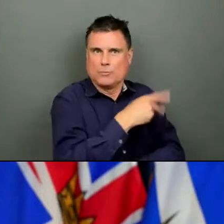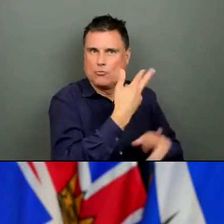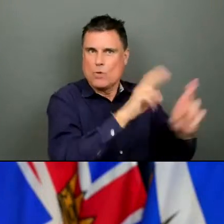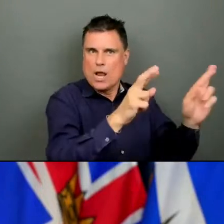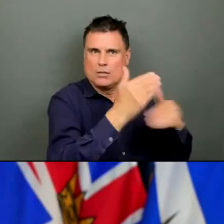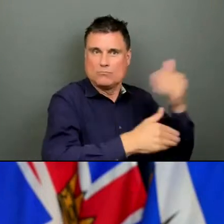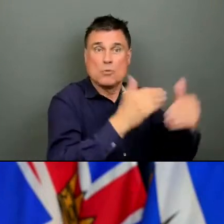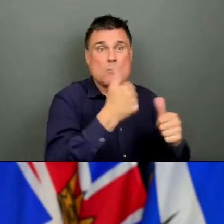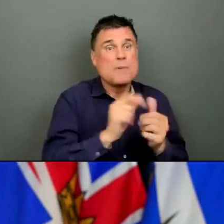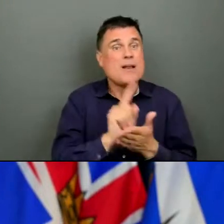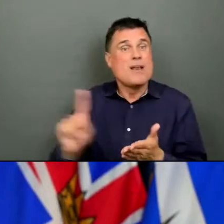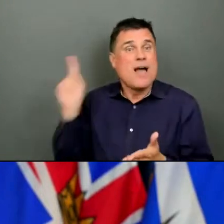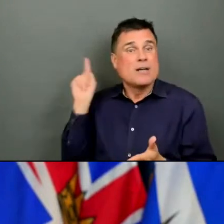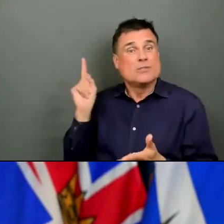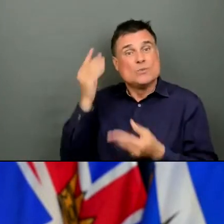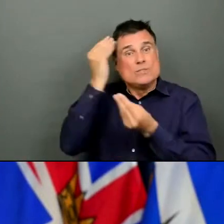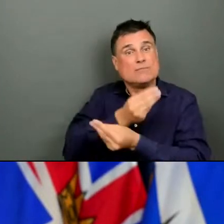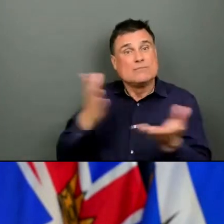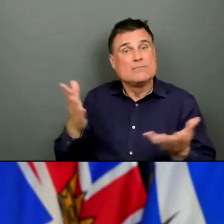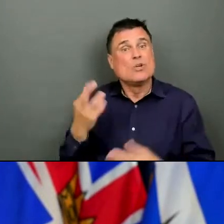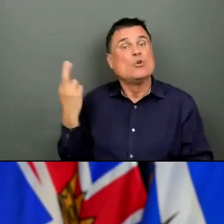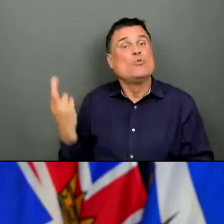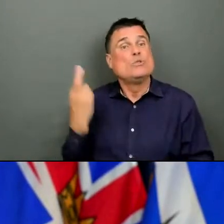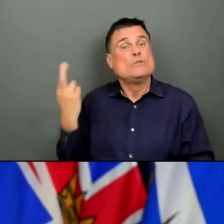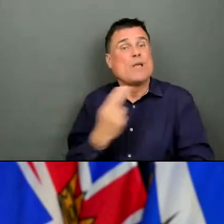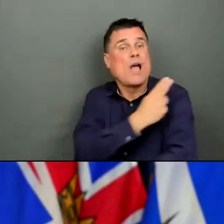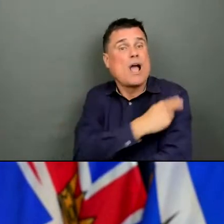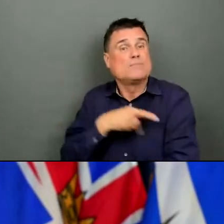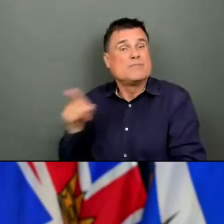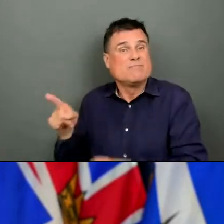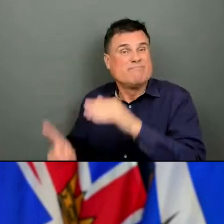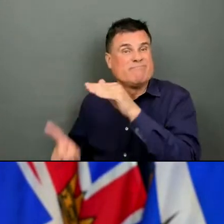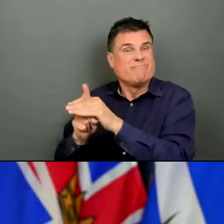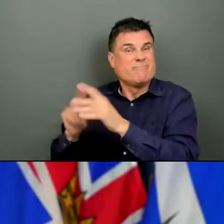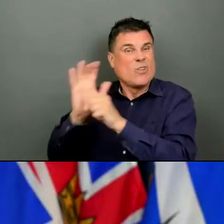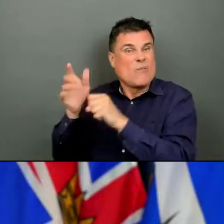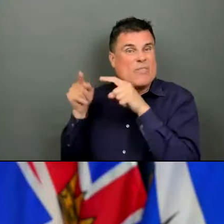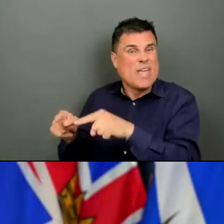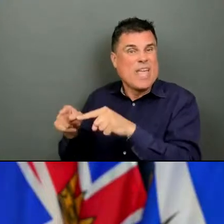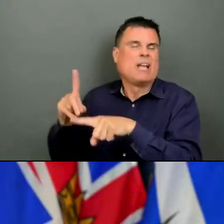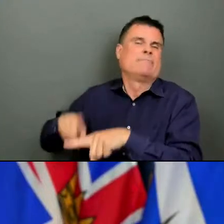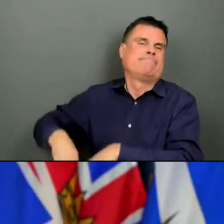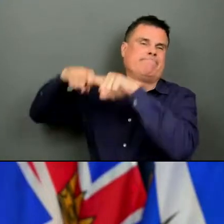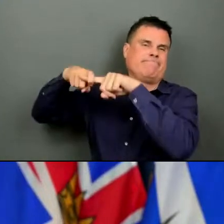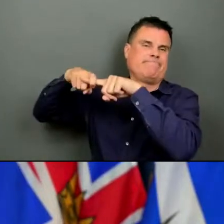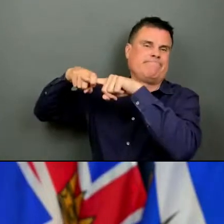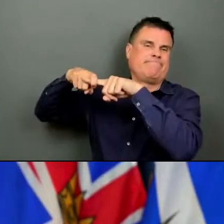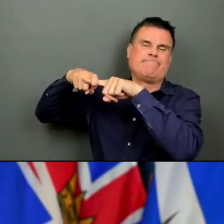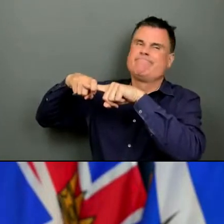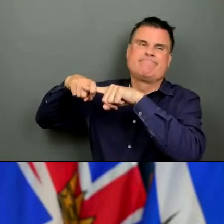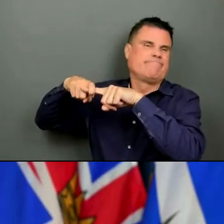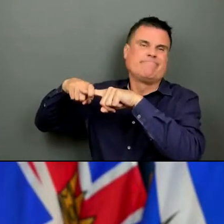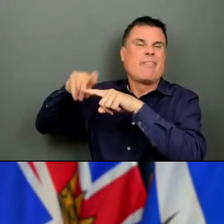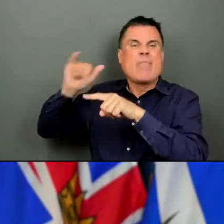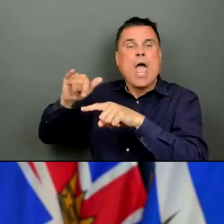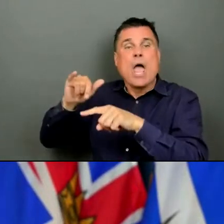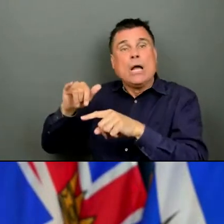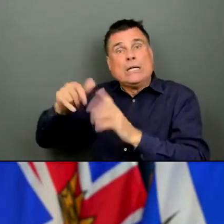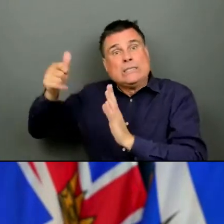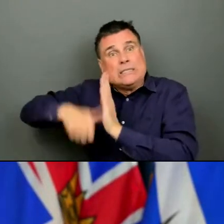we reported that due to an outbreak at Richmond Hospital, we had to delay the resumption of non-urgent scheduled surgeries until June the